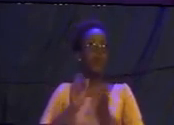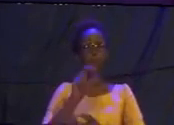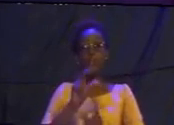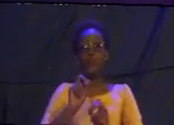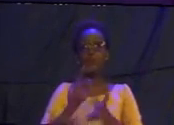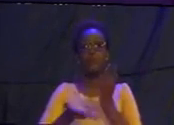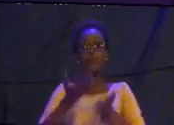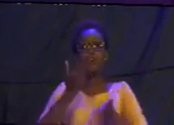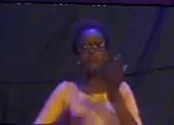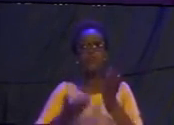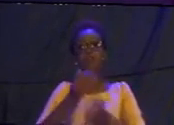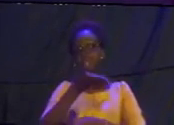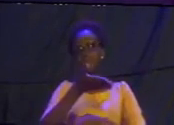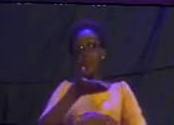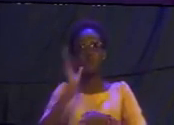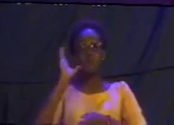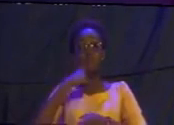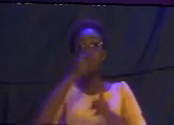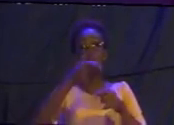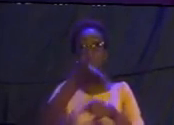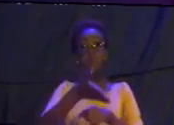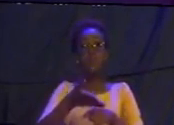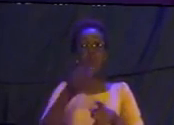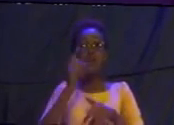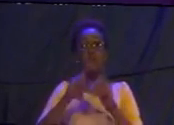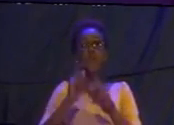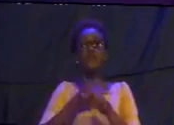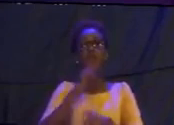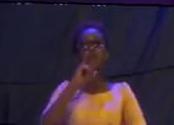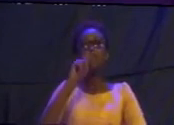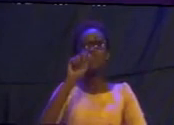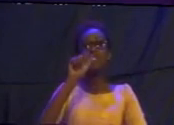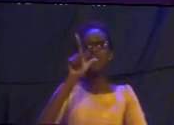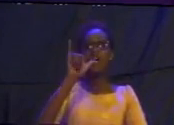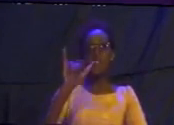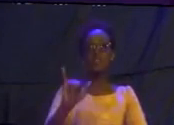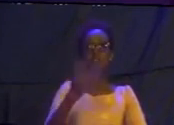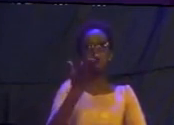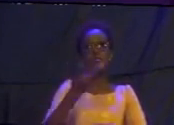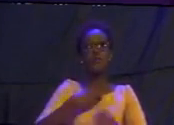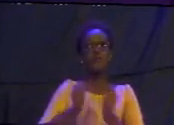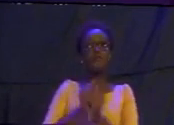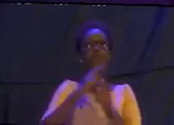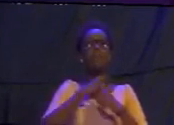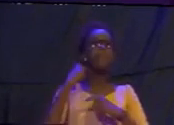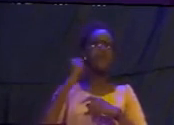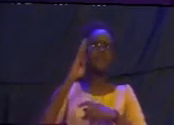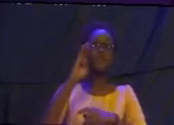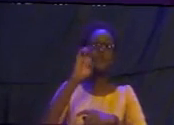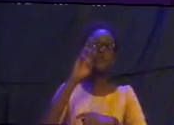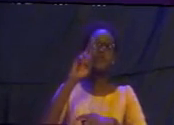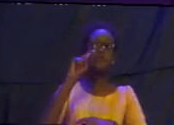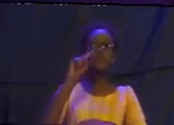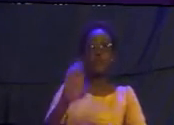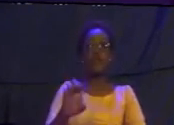Okay. Nabo barahari ariko ntibahageze. Kuva muri Italy, turi kumwe na Pastor wacu Bert kuva Italy. We